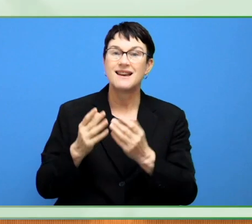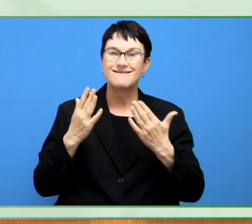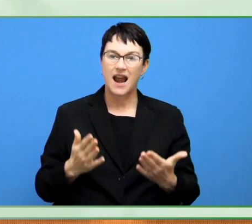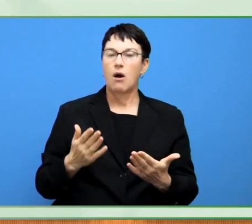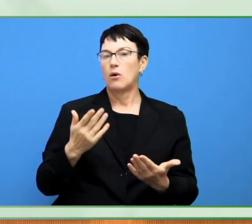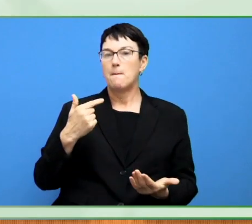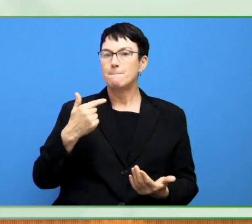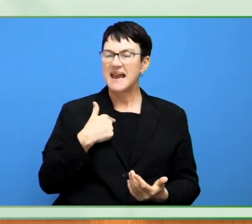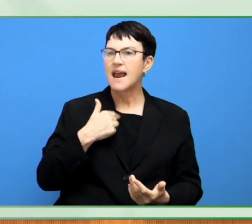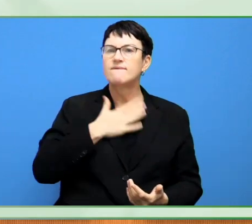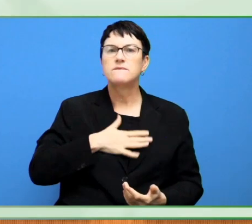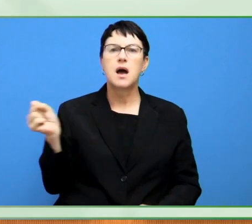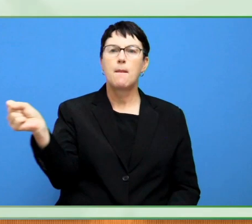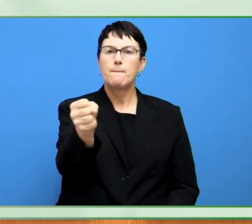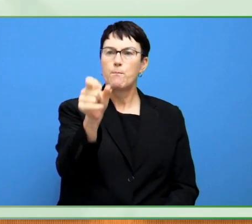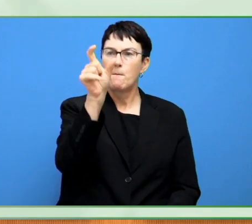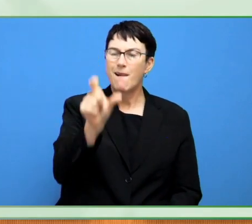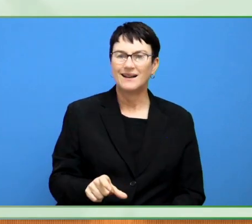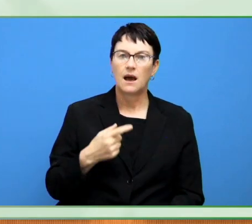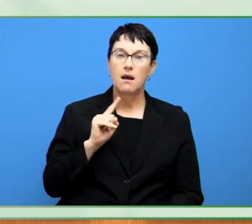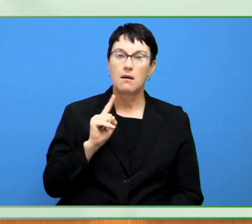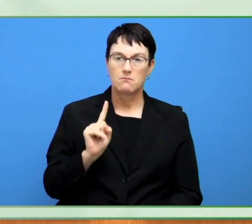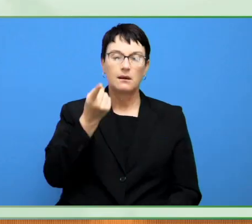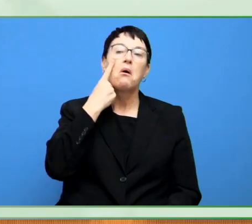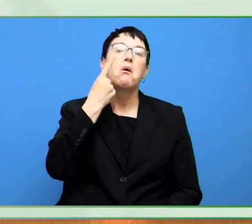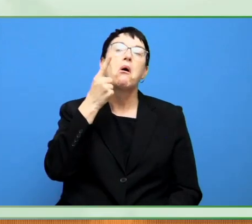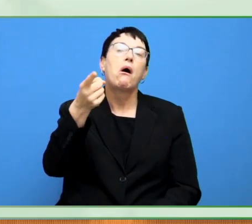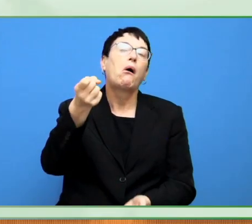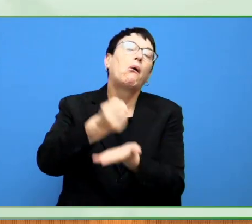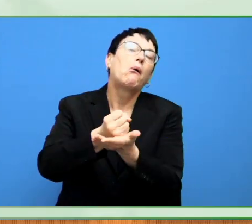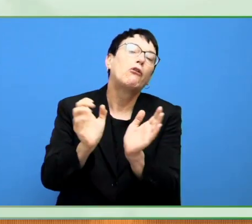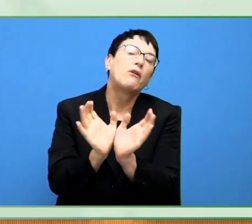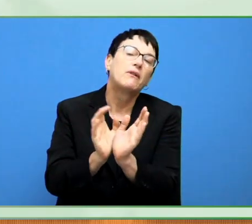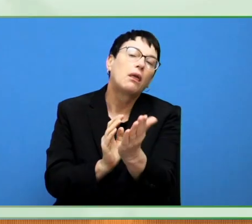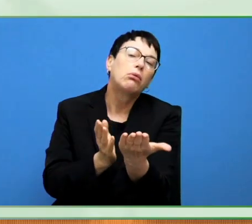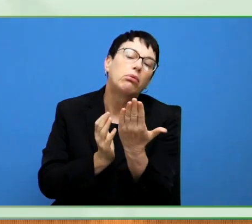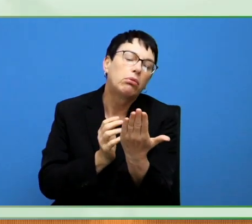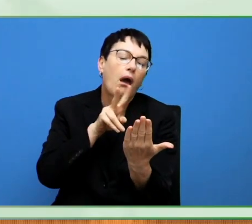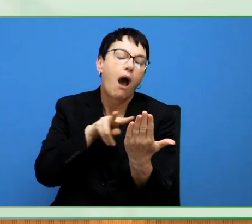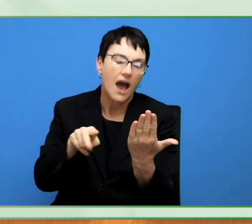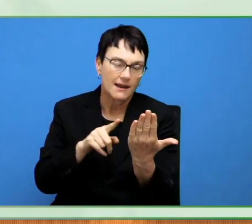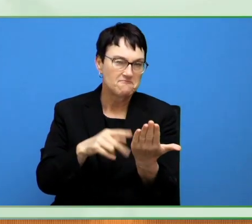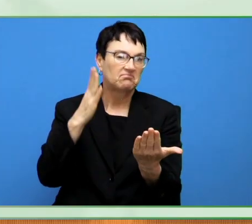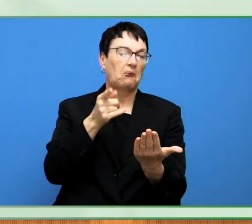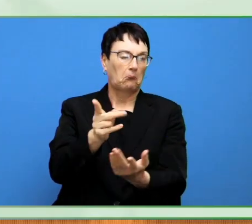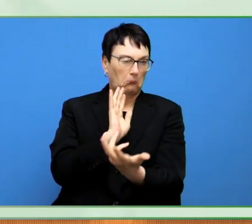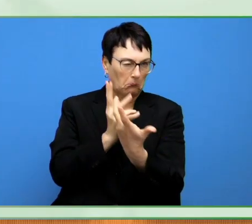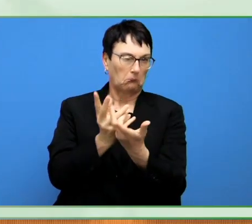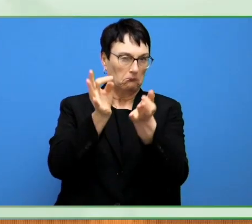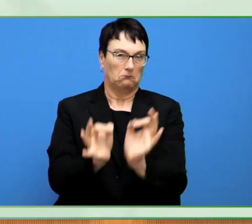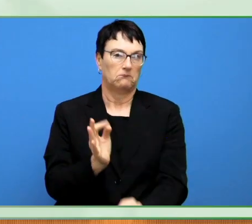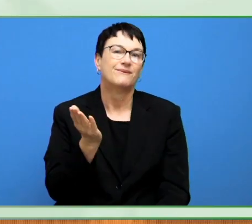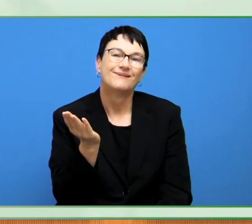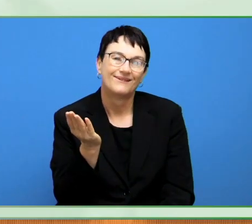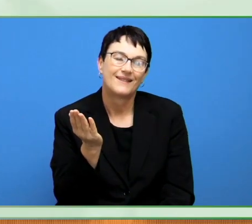accessibility. And what we developed last year, because being Mexican, we do not have as mature